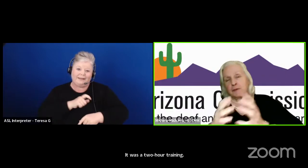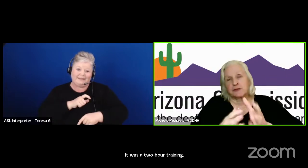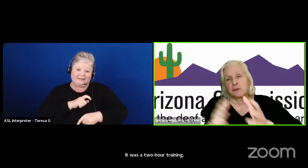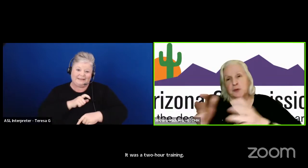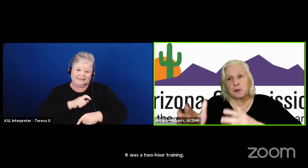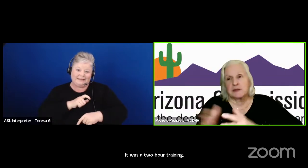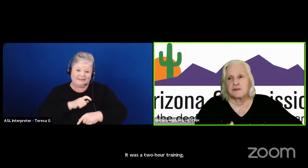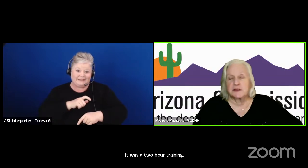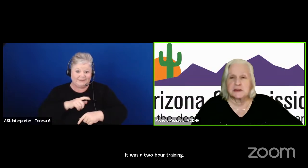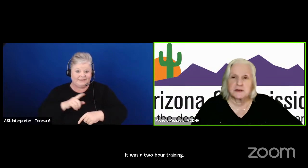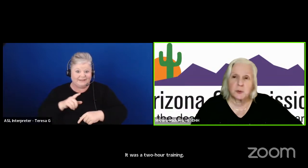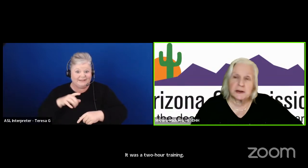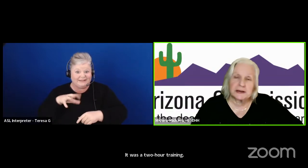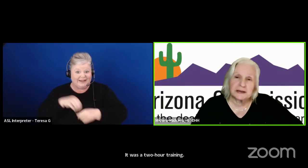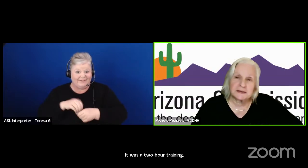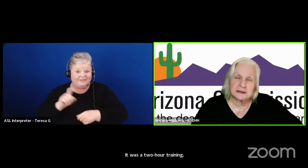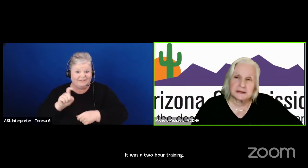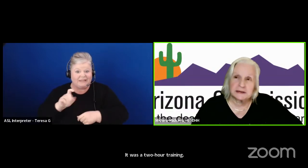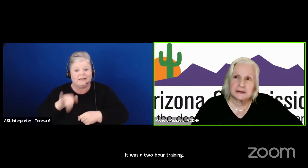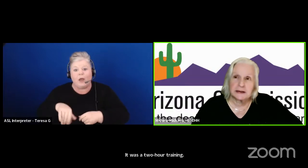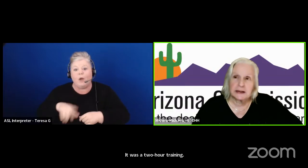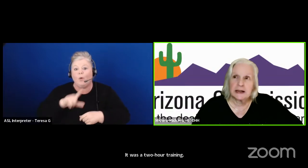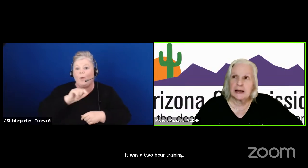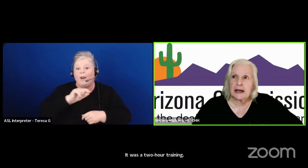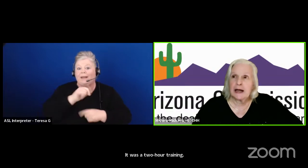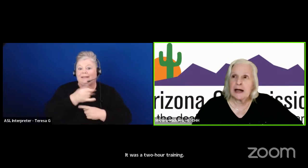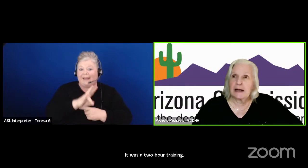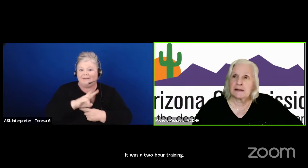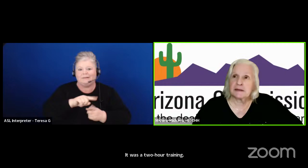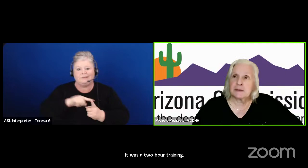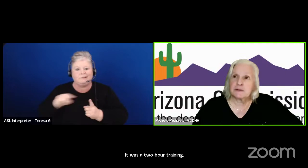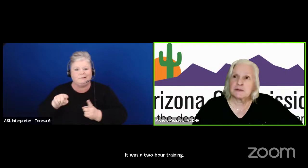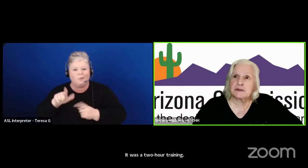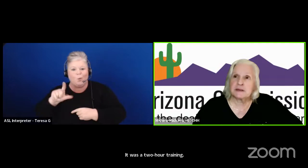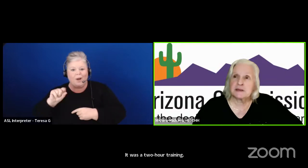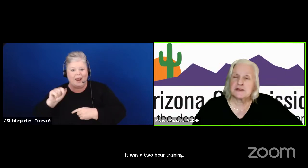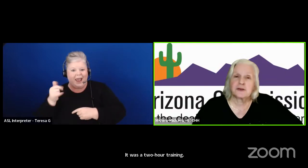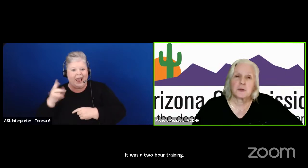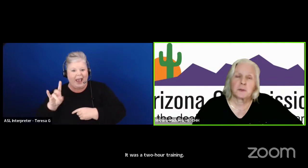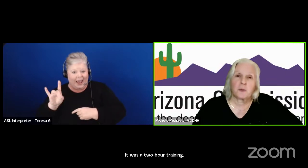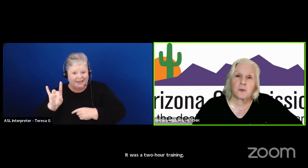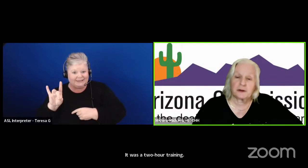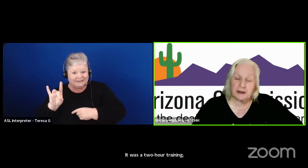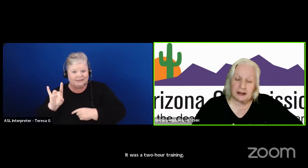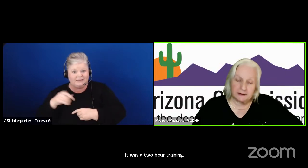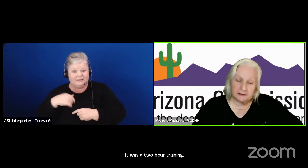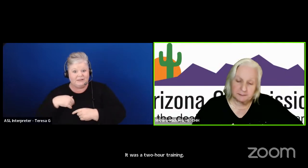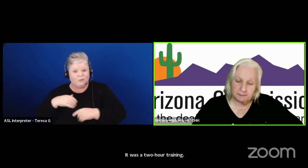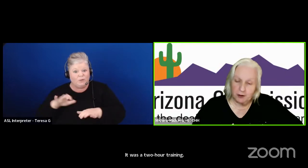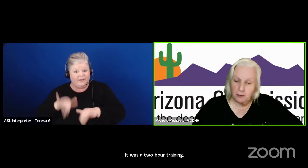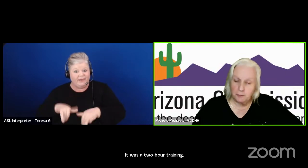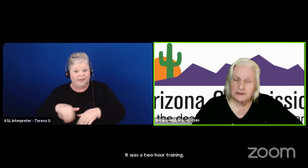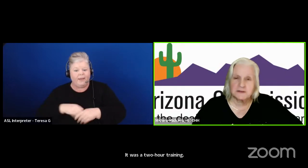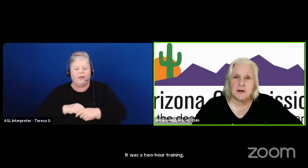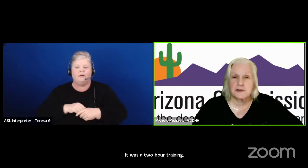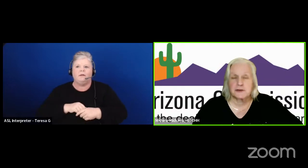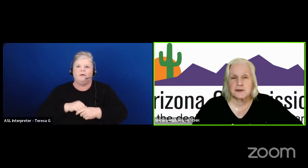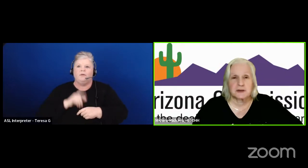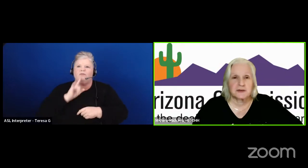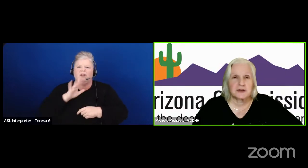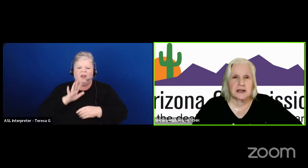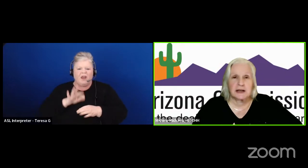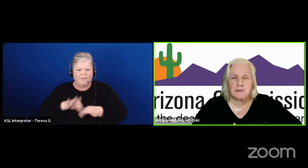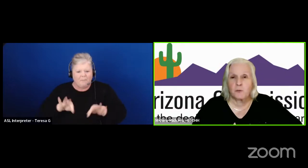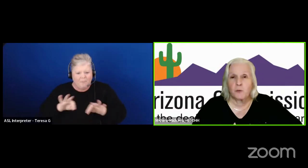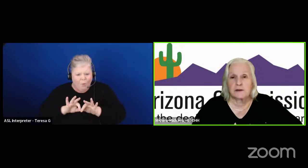So that was from 2017 to 2018. And it's just so important that our peace